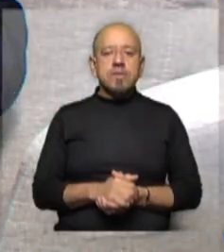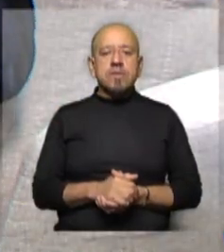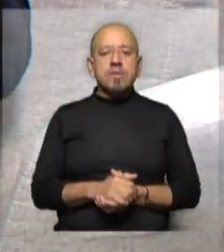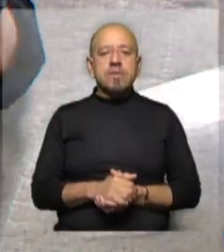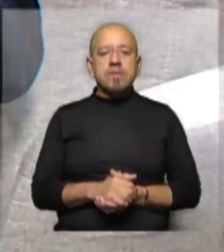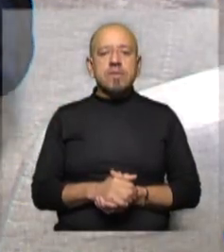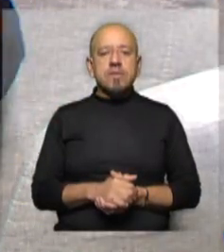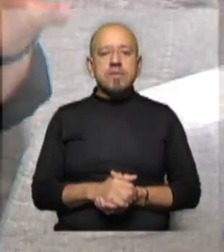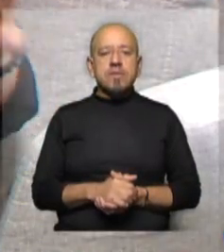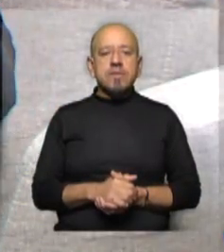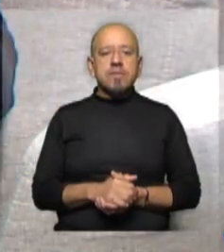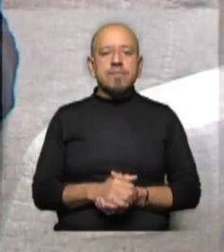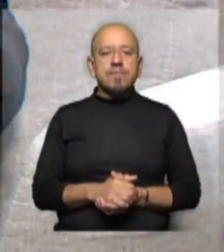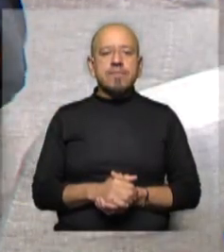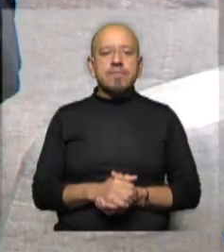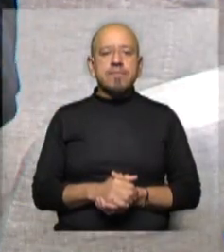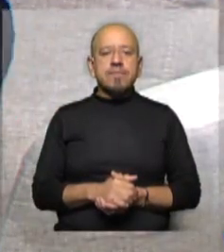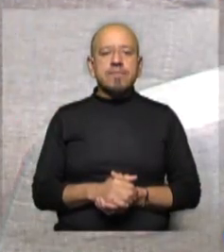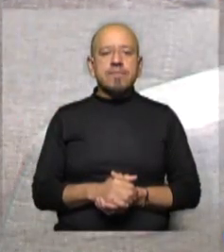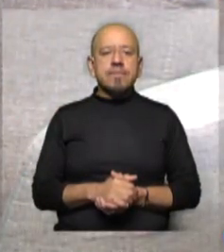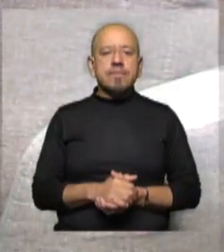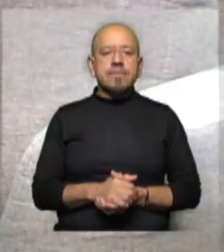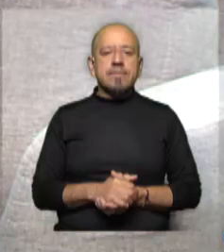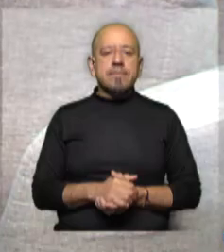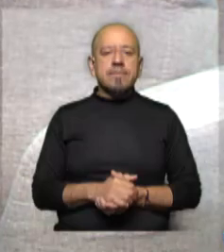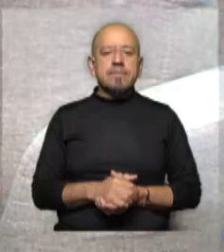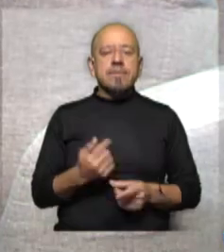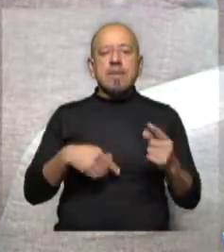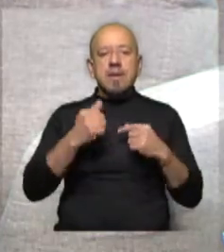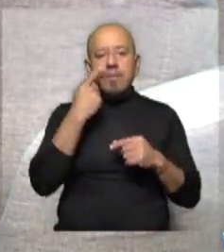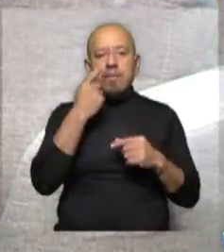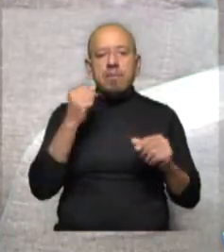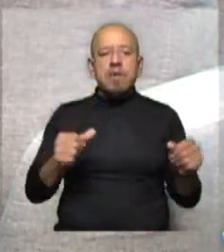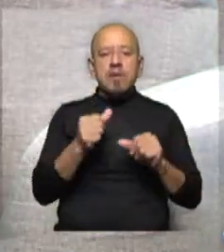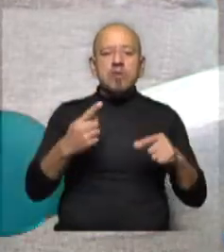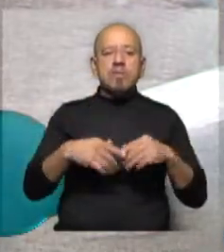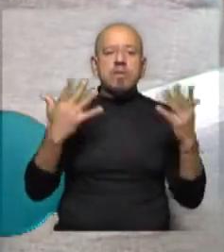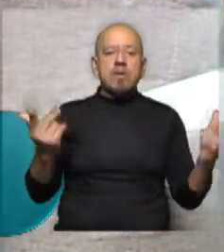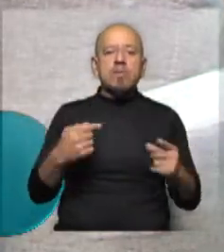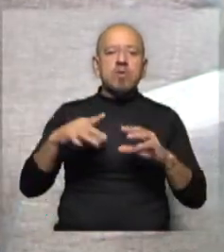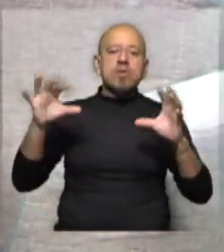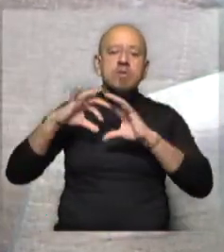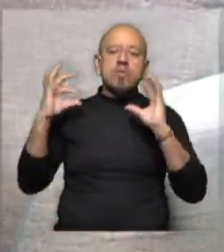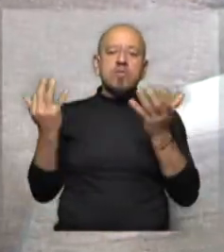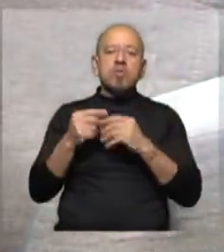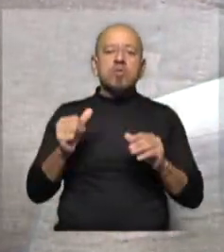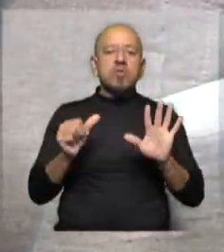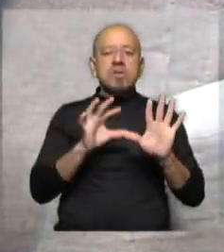father did these festivals around the world for 60 years before I began. Mi papá hizo estos festivales por todo el mundo hace 60